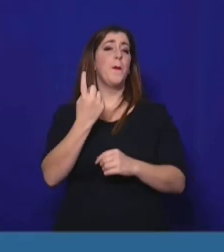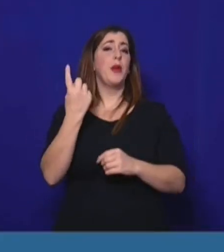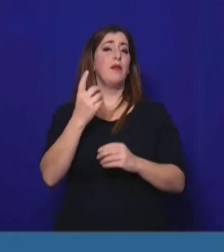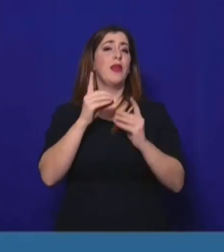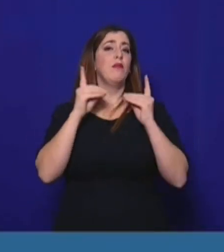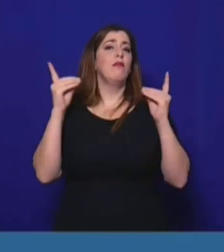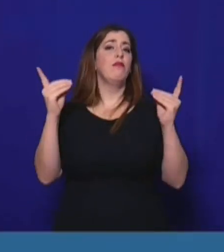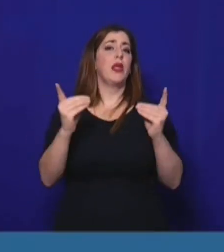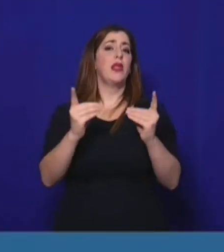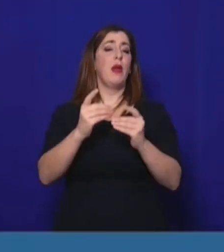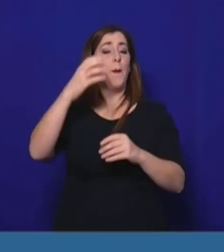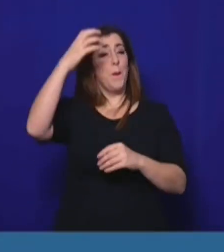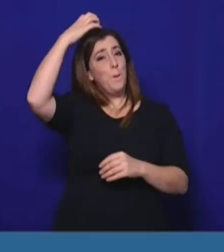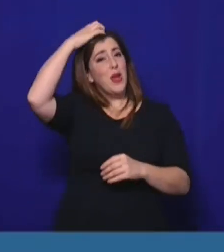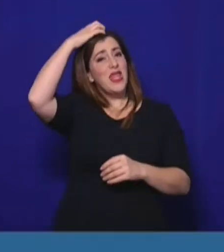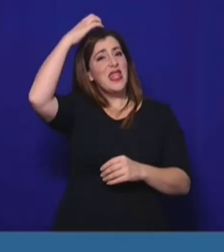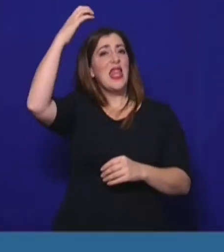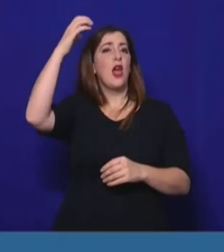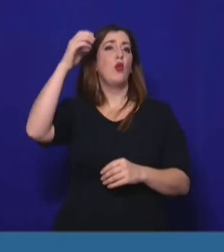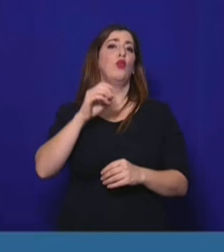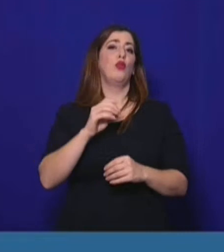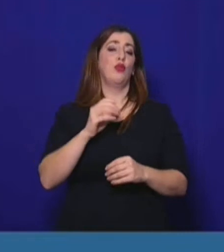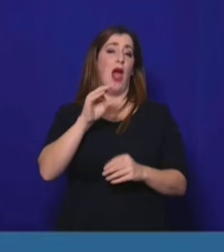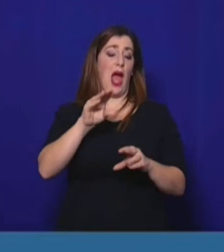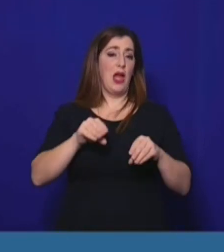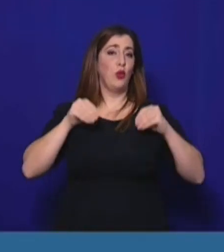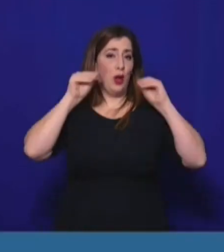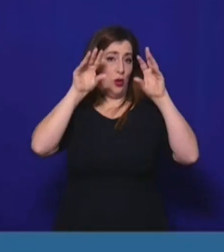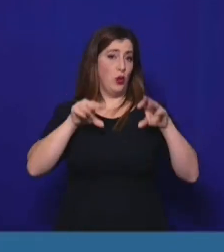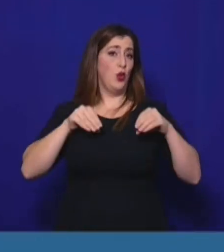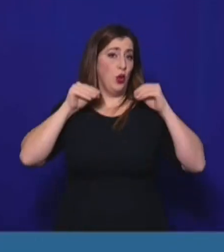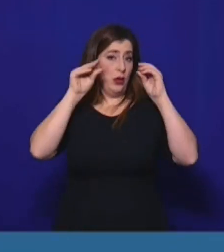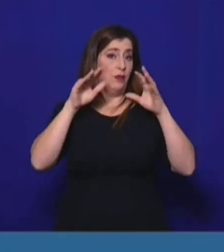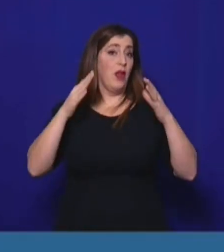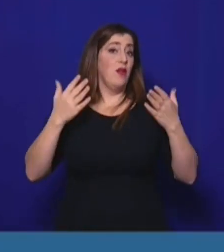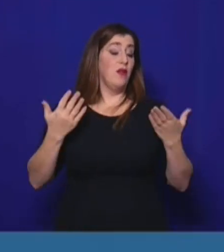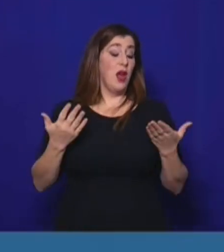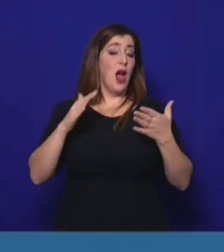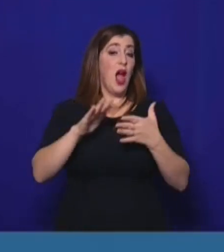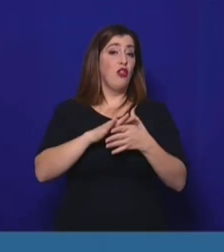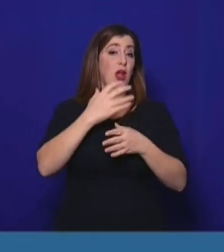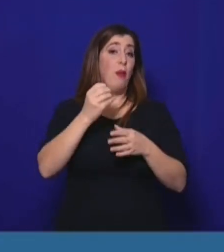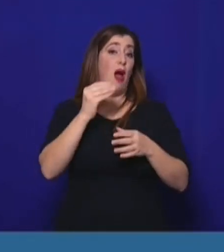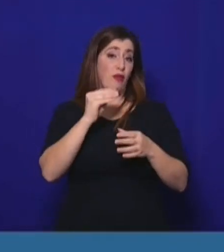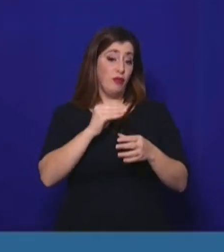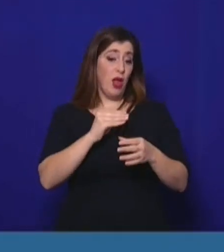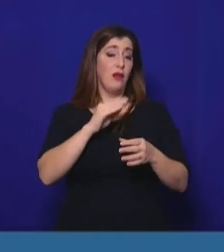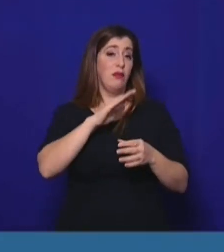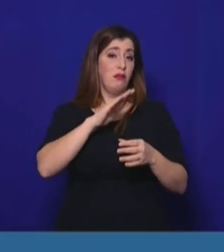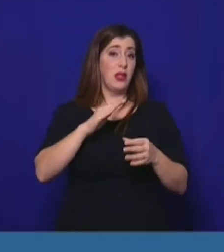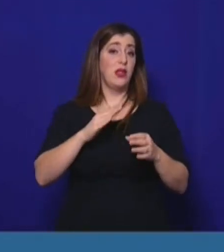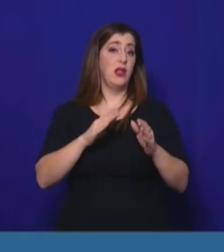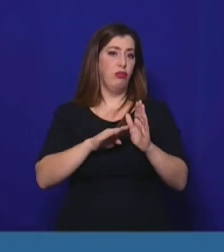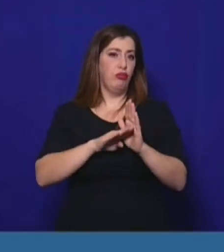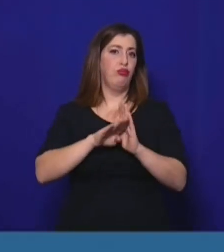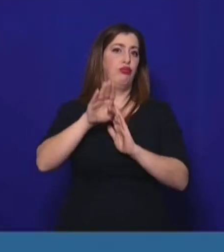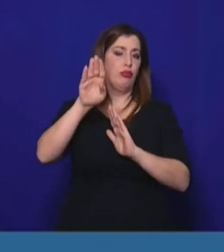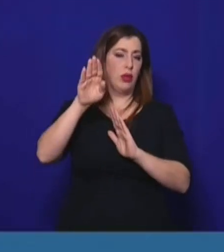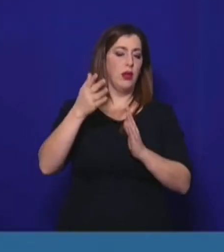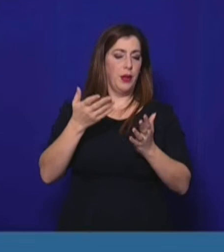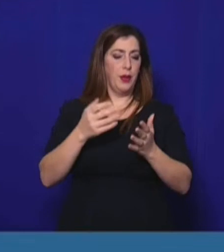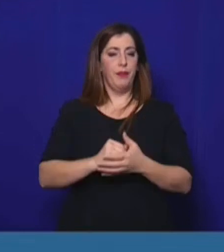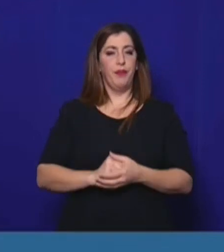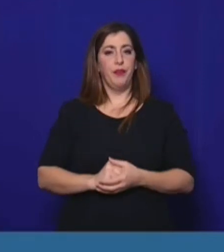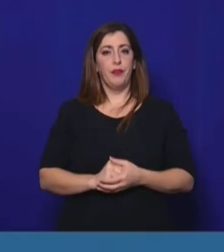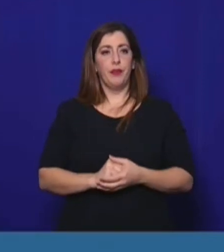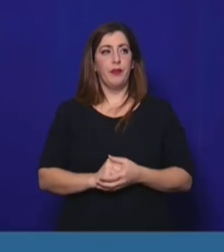dwar dan il-fattur ta' numru ta' każijiet li żdiedu li kien relatat simili ħafna wkoll ma' dak li